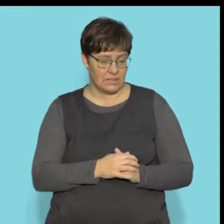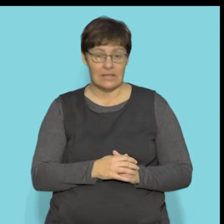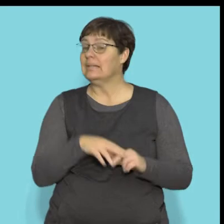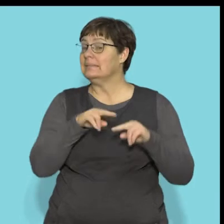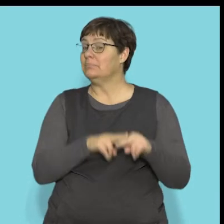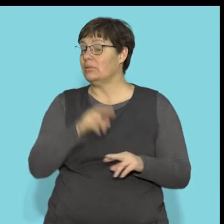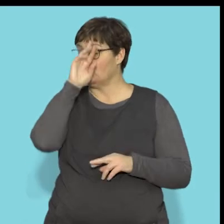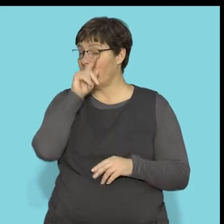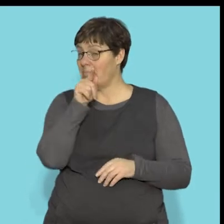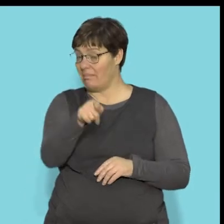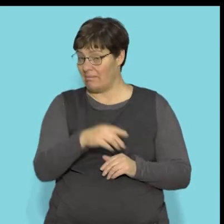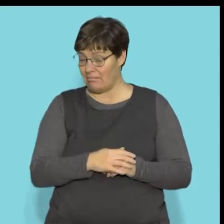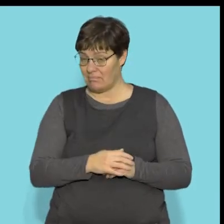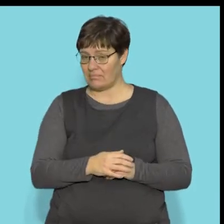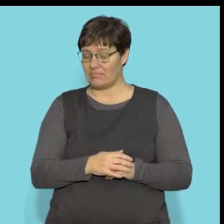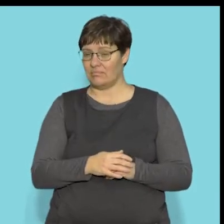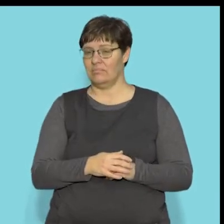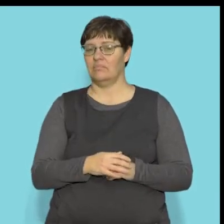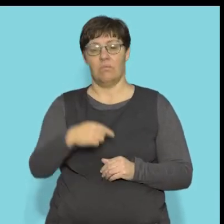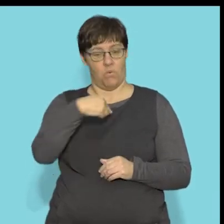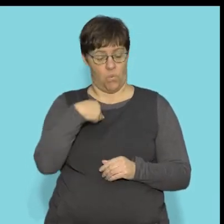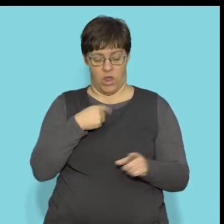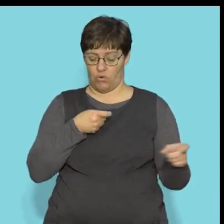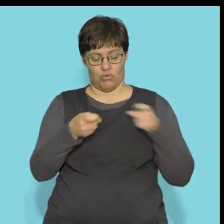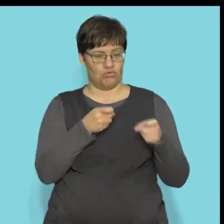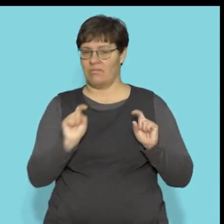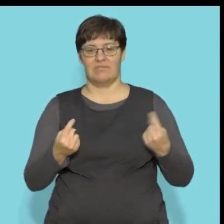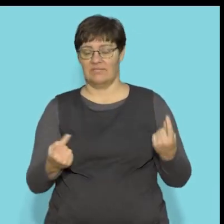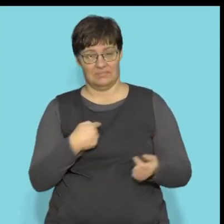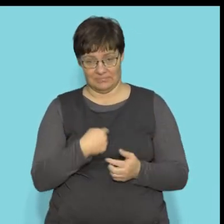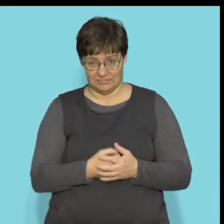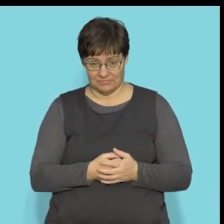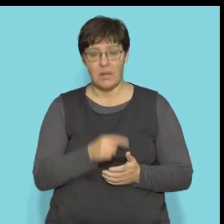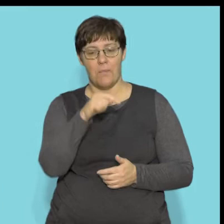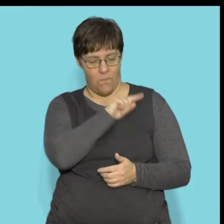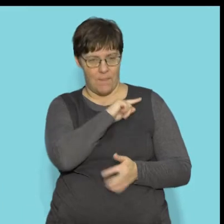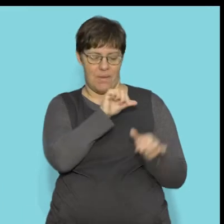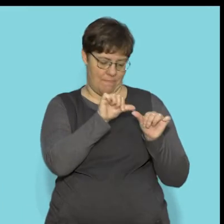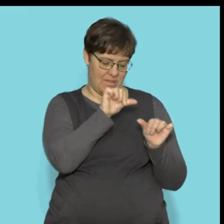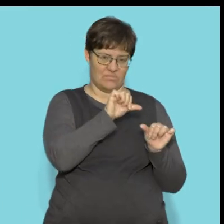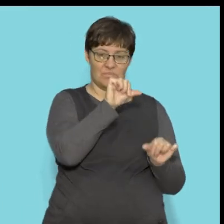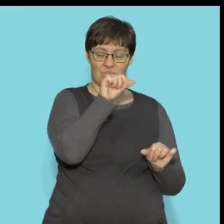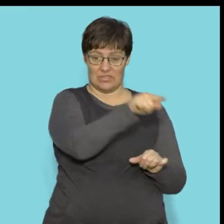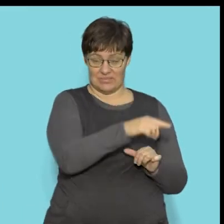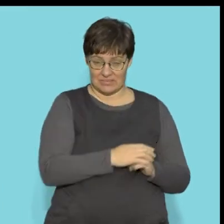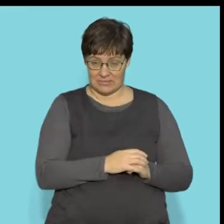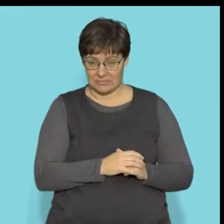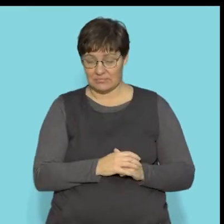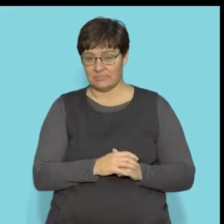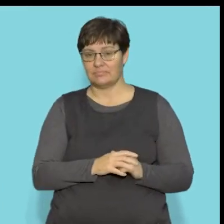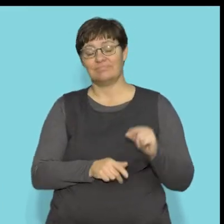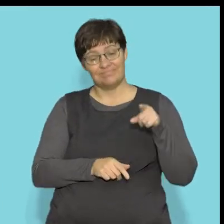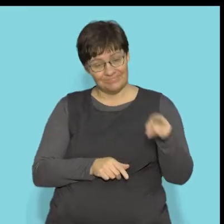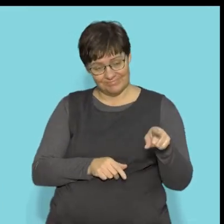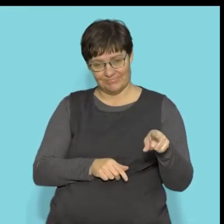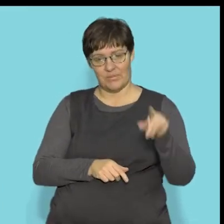the dependent variable is going to be the one that you measure. And that